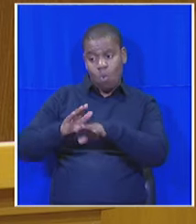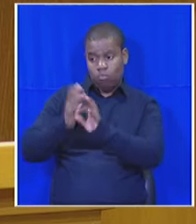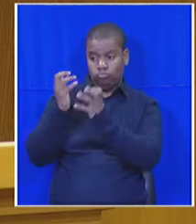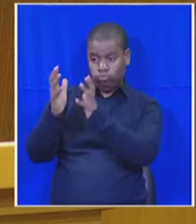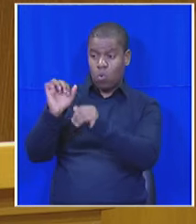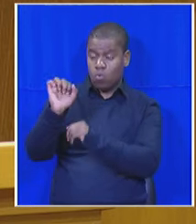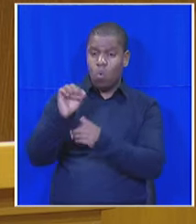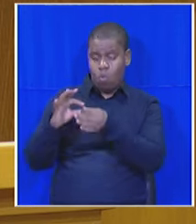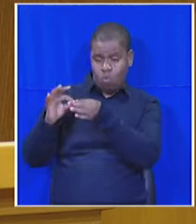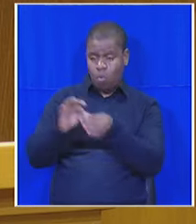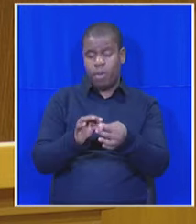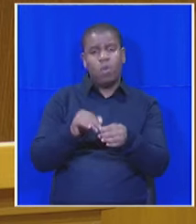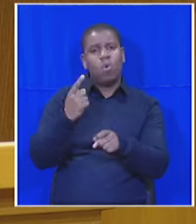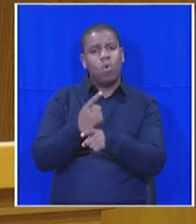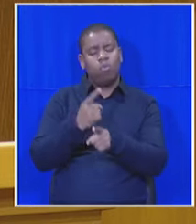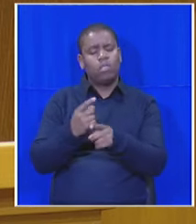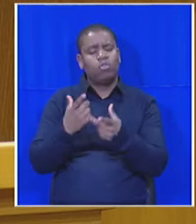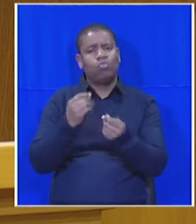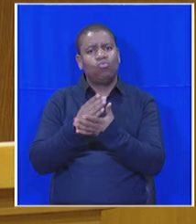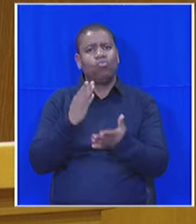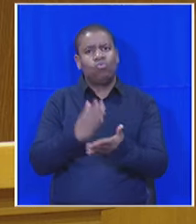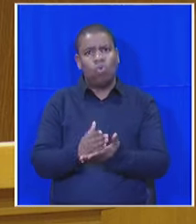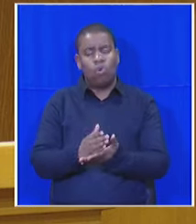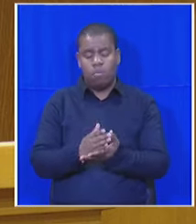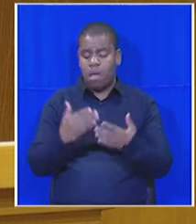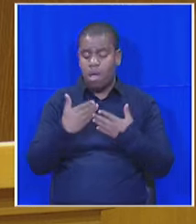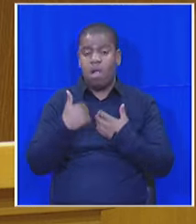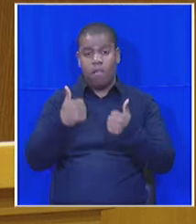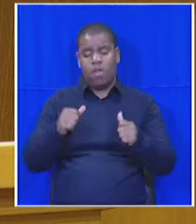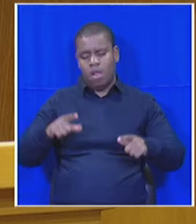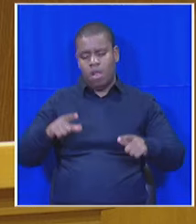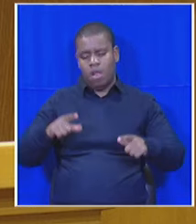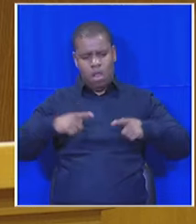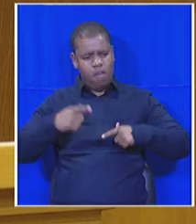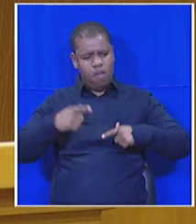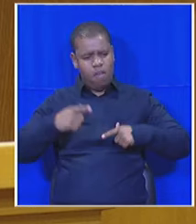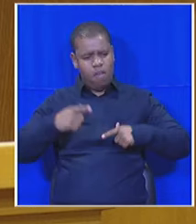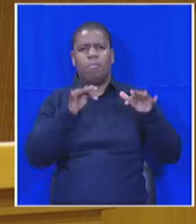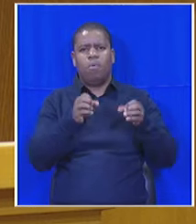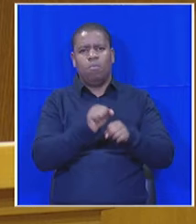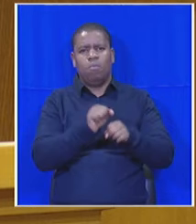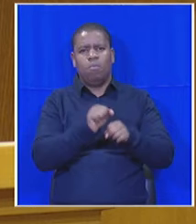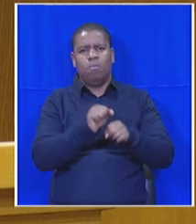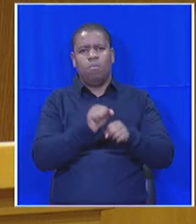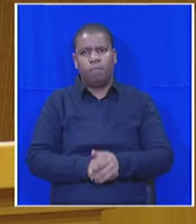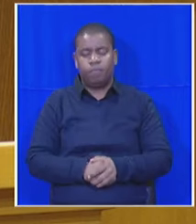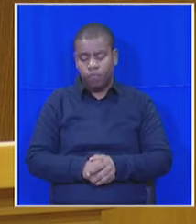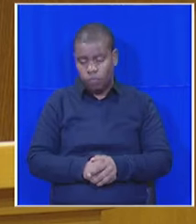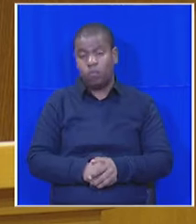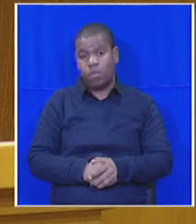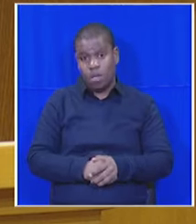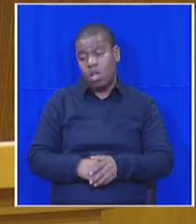your commitment and dedication in trying to create a healthy life for our people. The introduction of the sugar